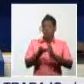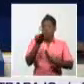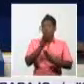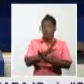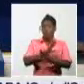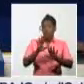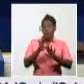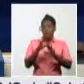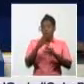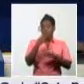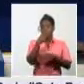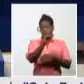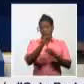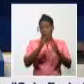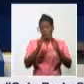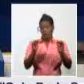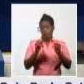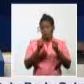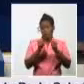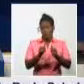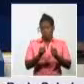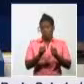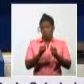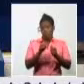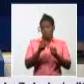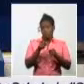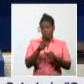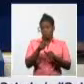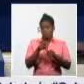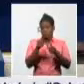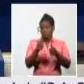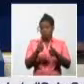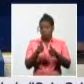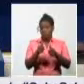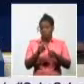We have the 2 evacuees that we always mention, and